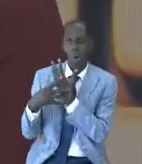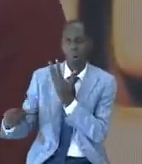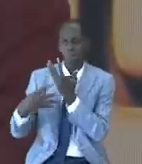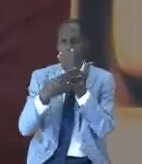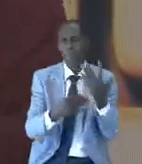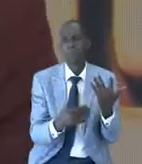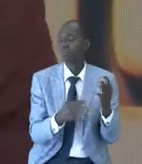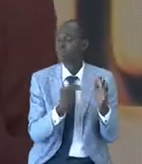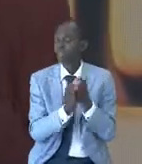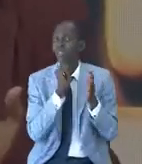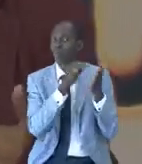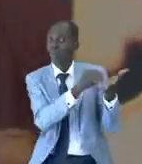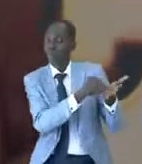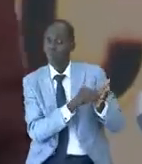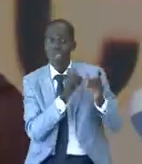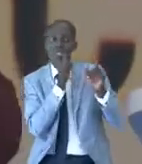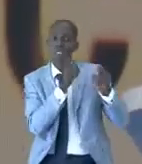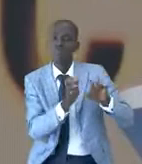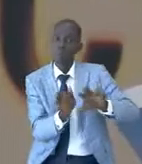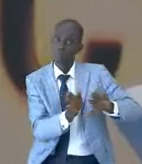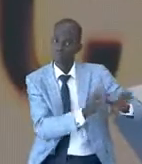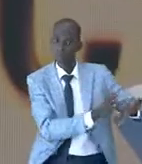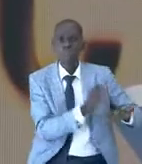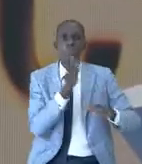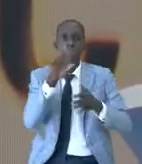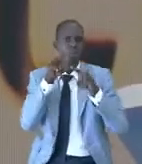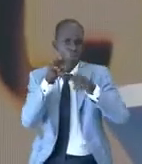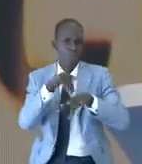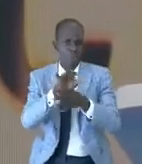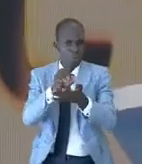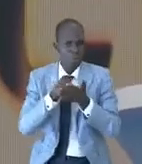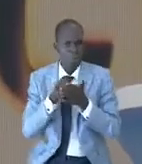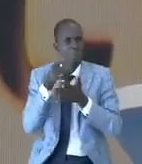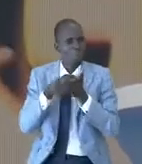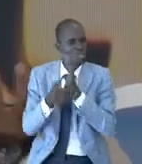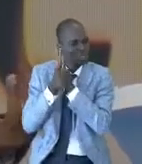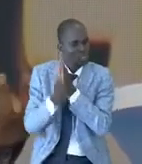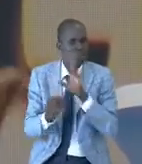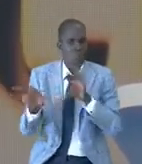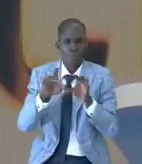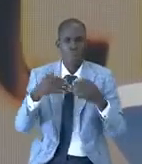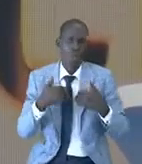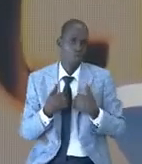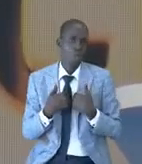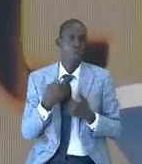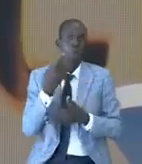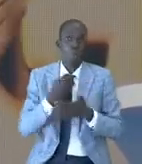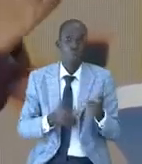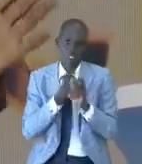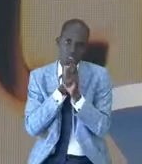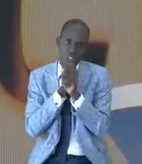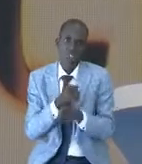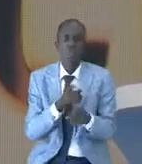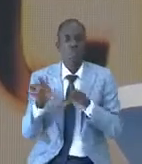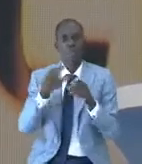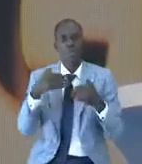gift. You look at yourself. What skill has he given me? And what gift has he given me? What